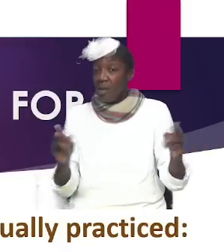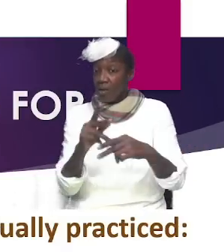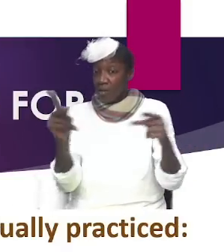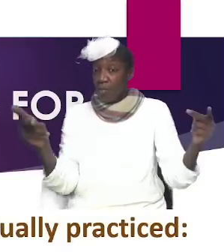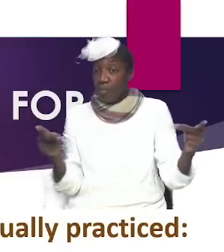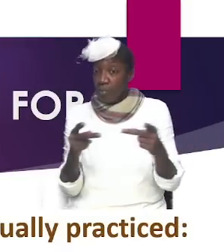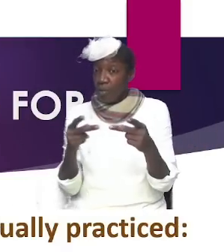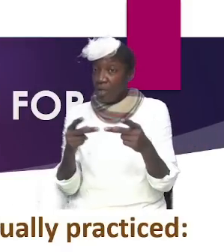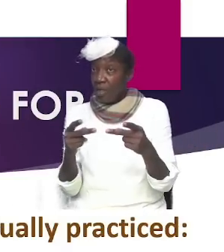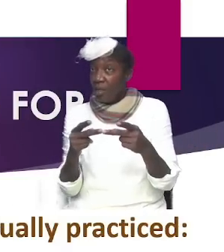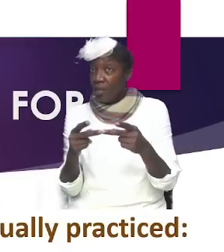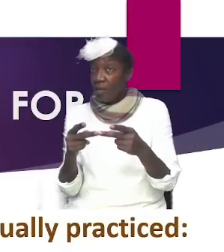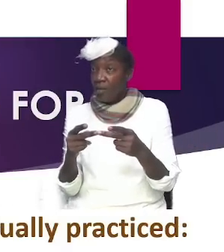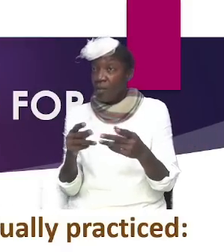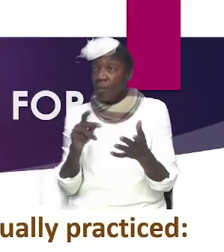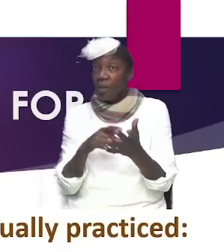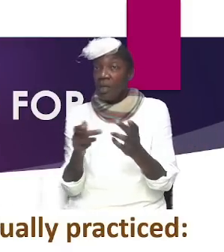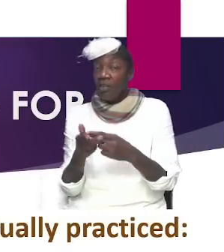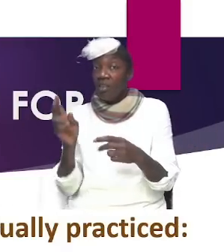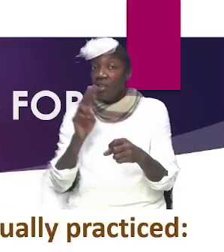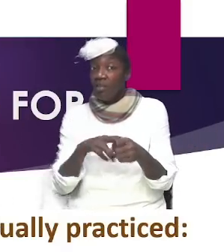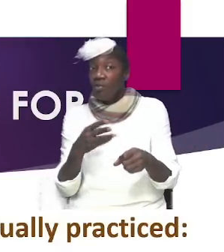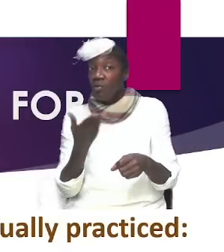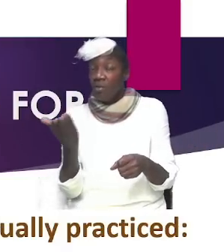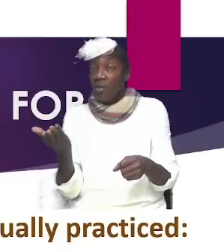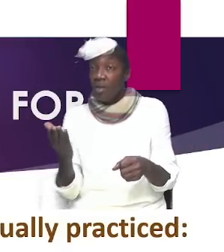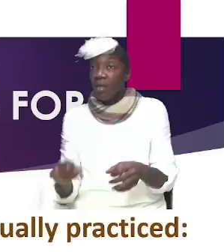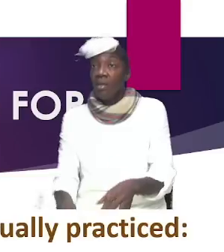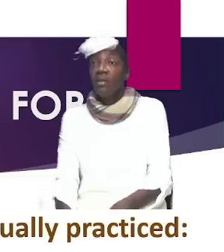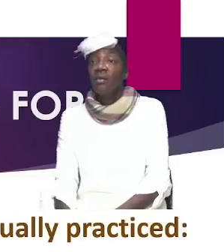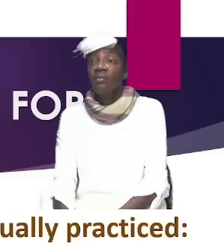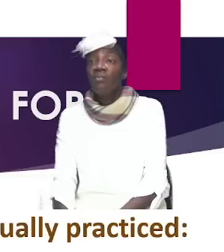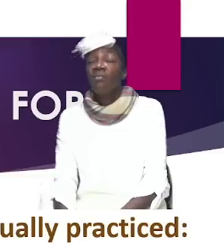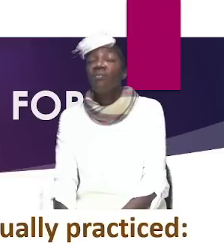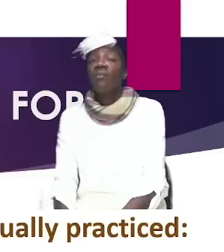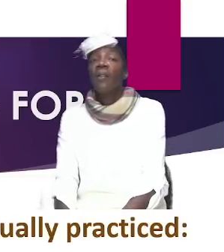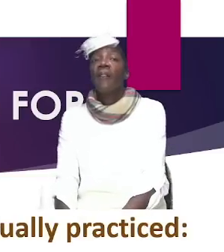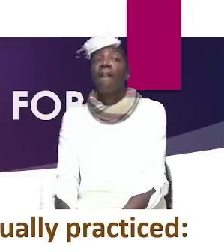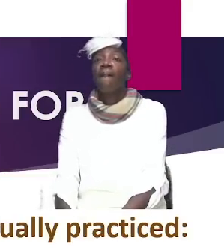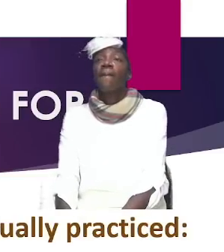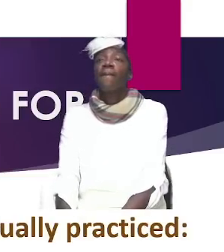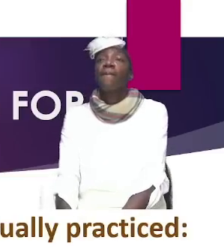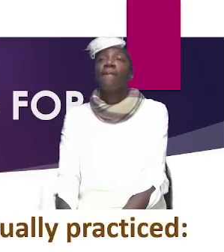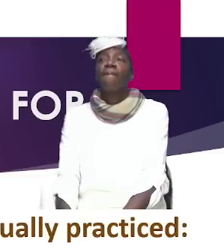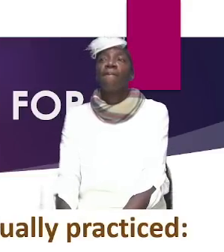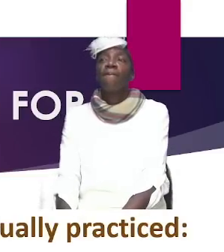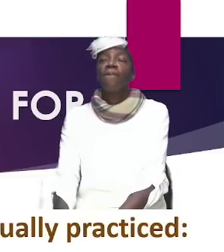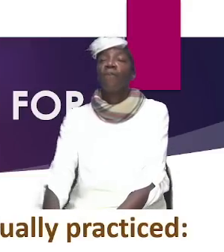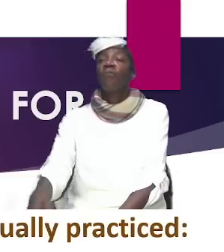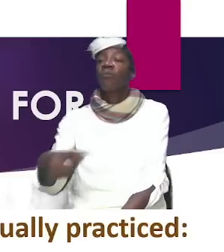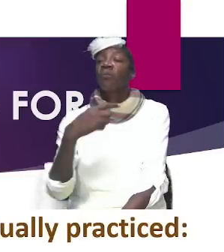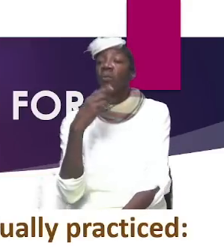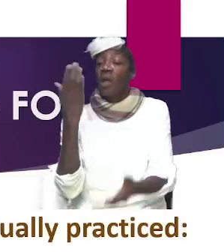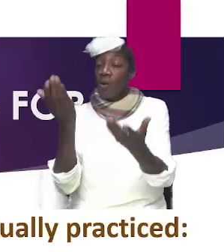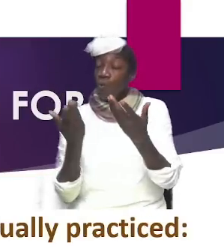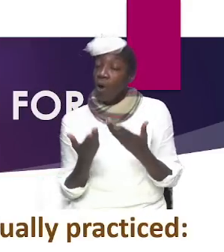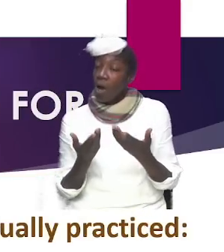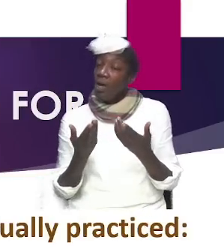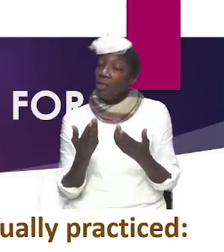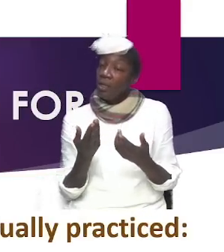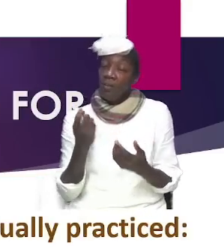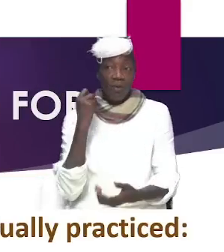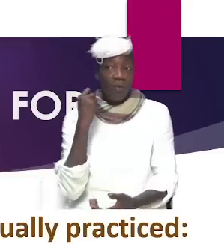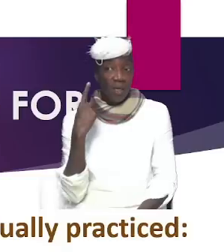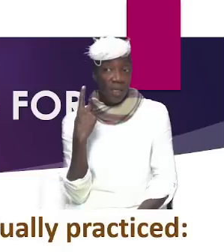Jesus literally warned that. Yes, he did. And he wanted them to